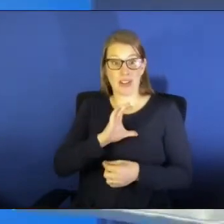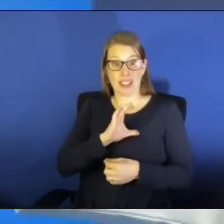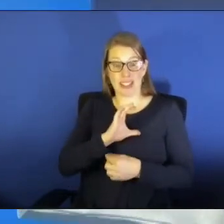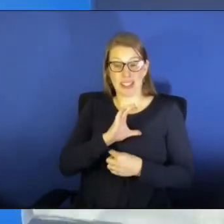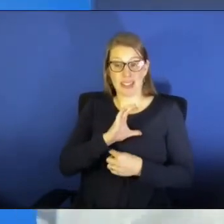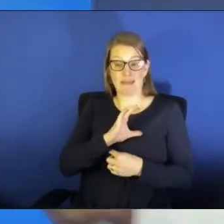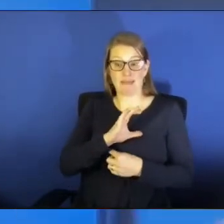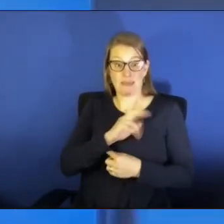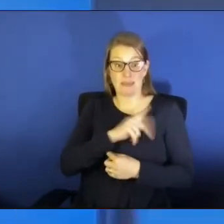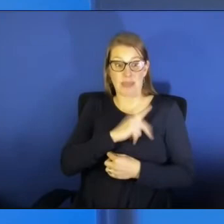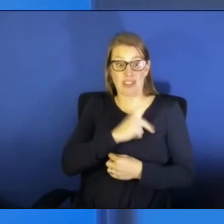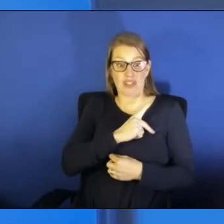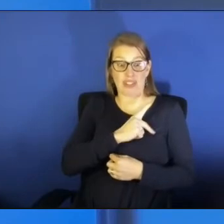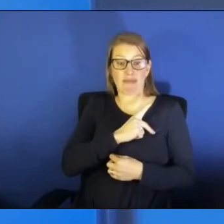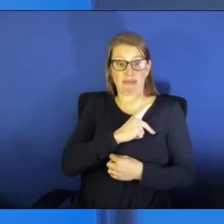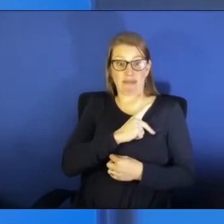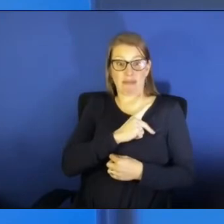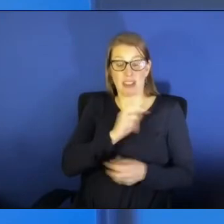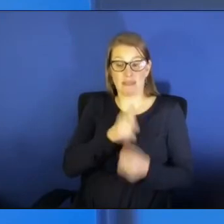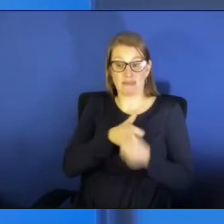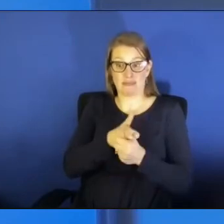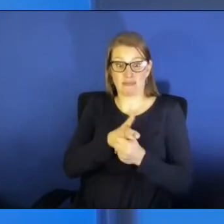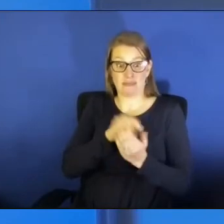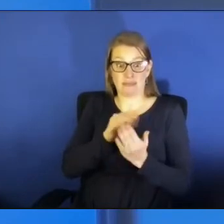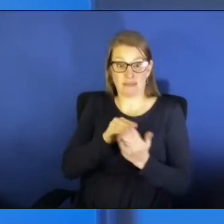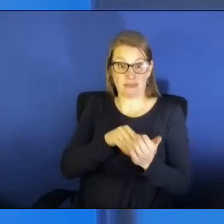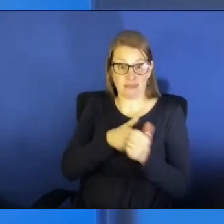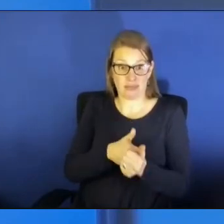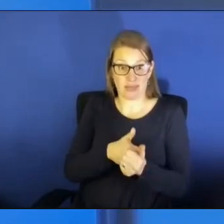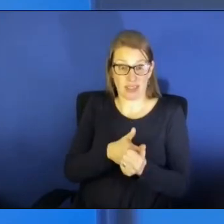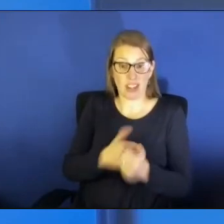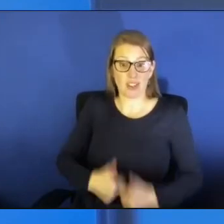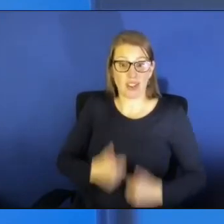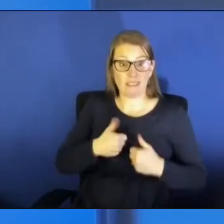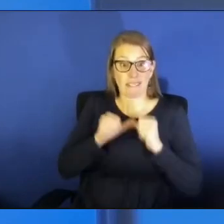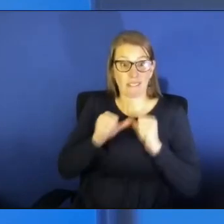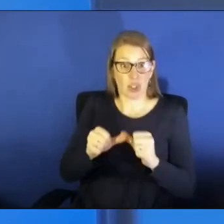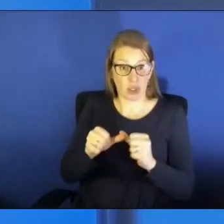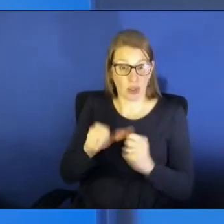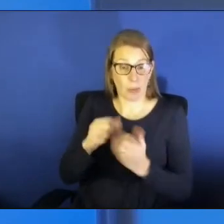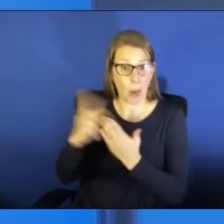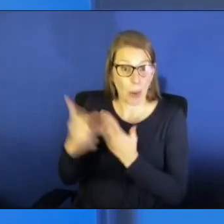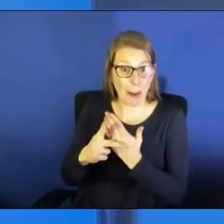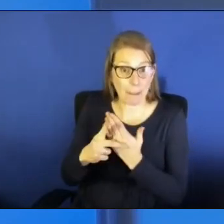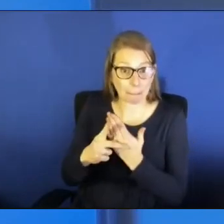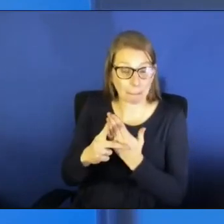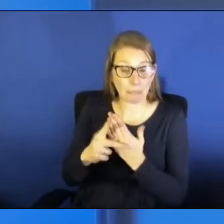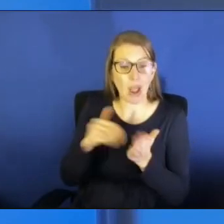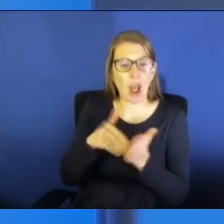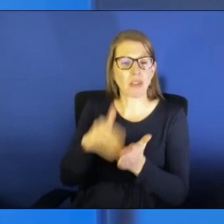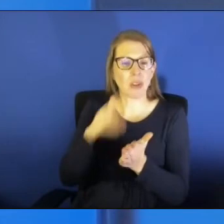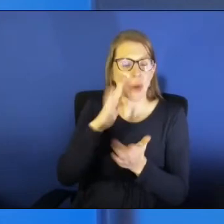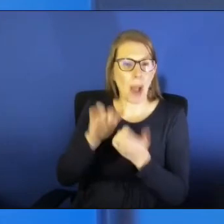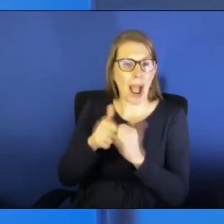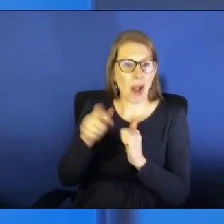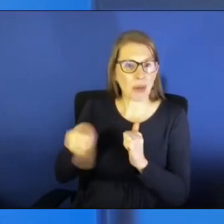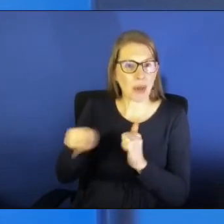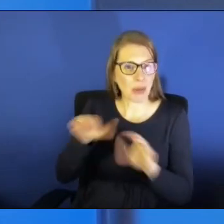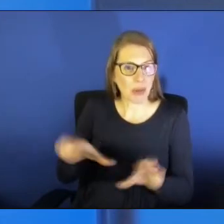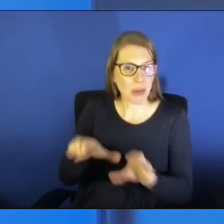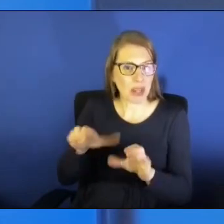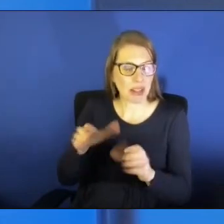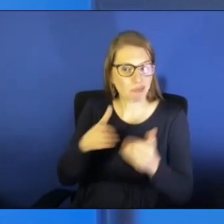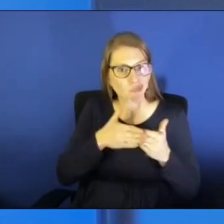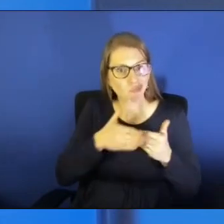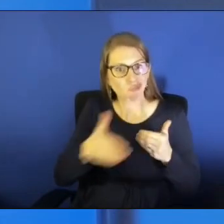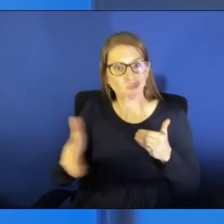by keeping track of them in the survivorship program, often we know how they're doing, and it allows us to answer a lot of